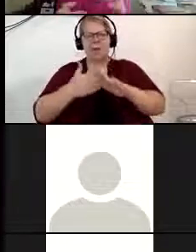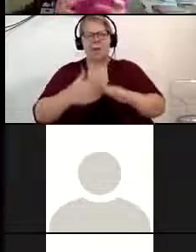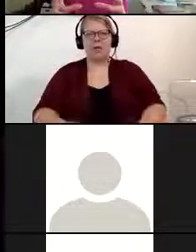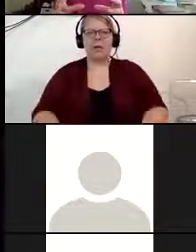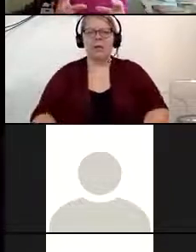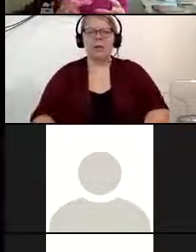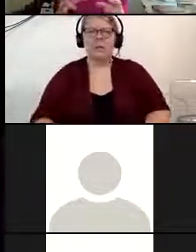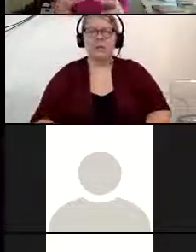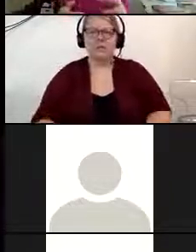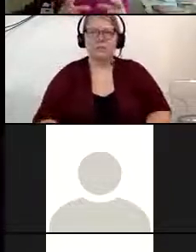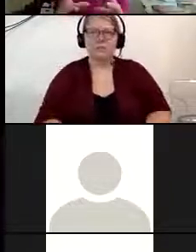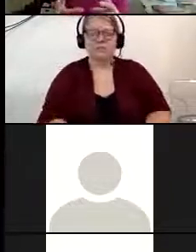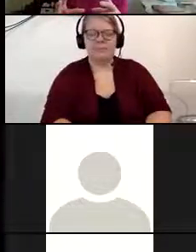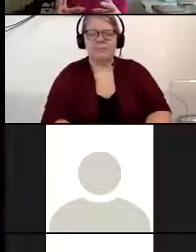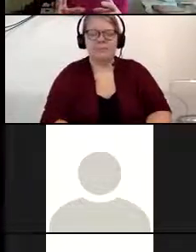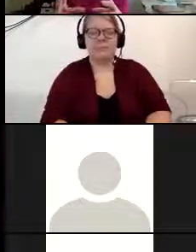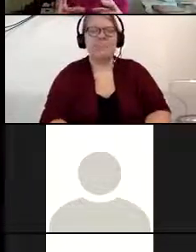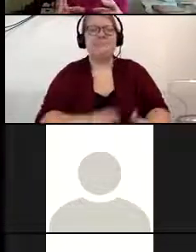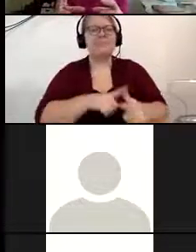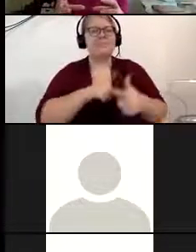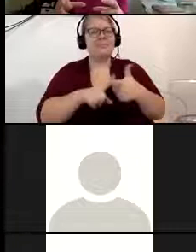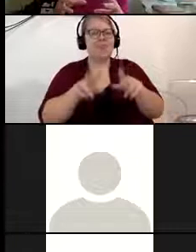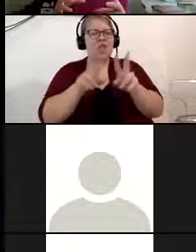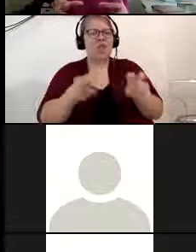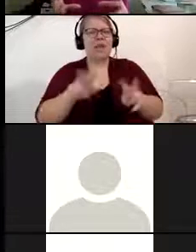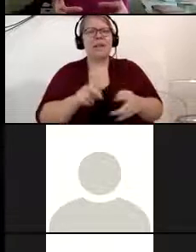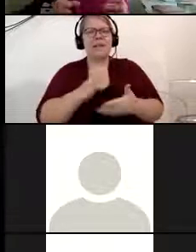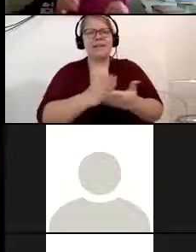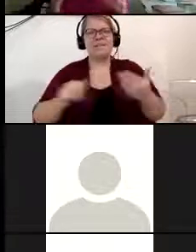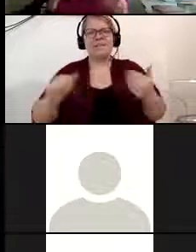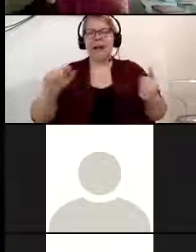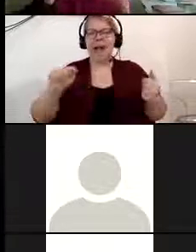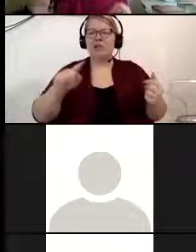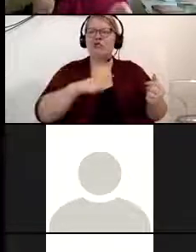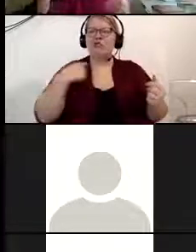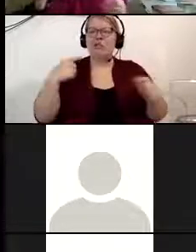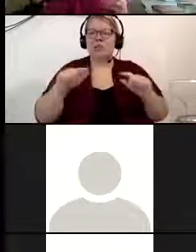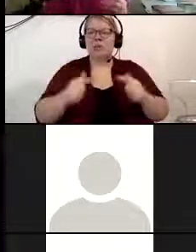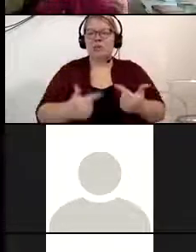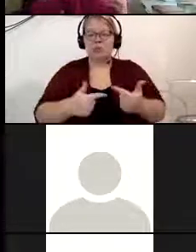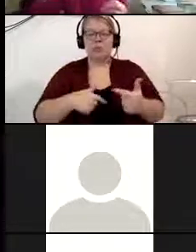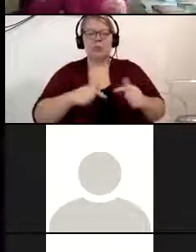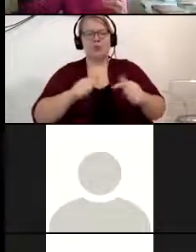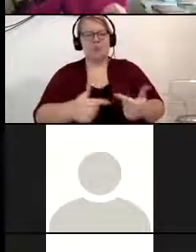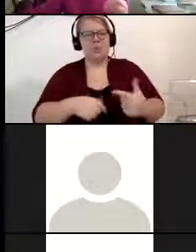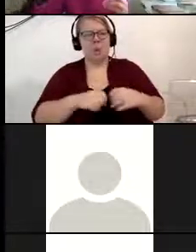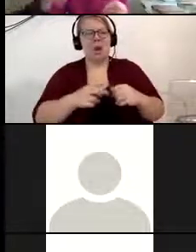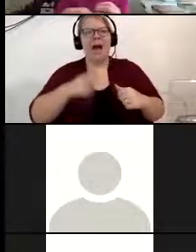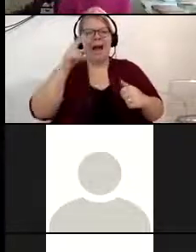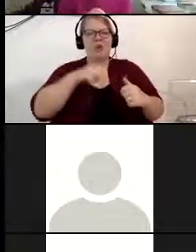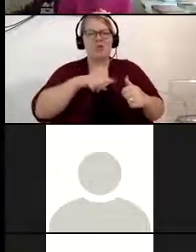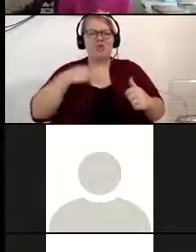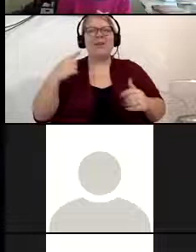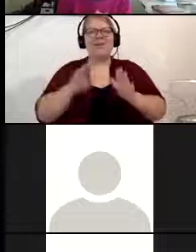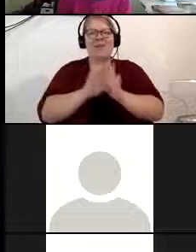And then looking at some at risk groups, those groups that are at higher risk for having problems